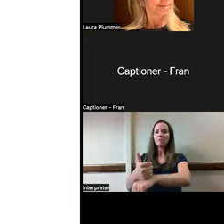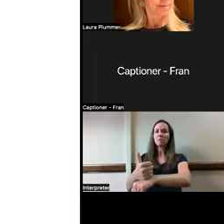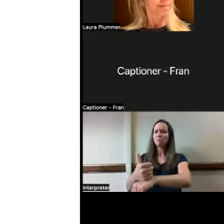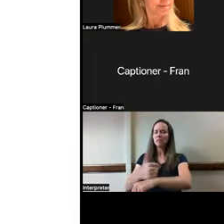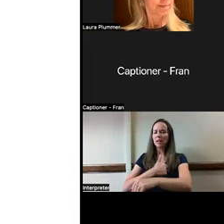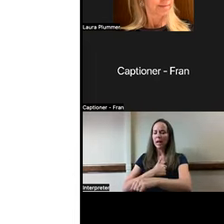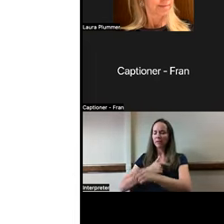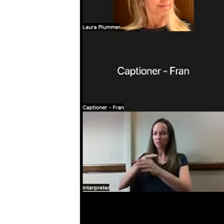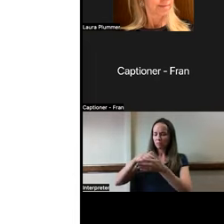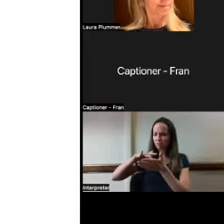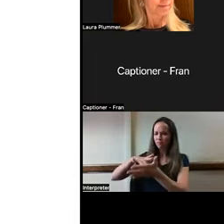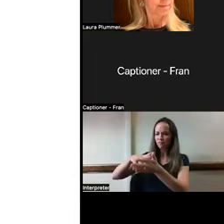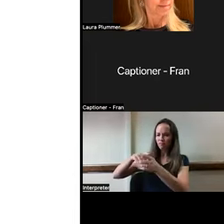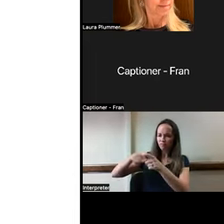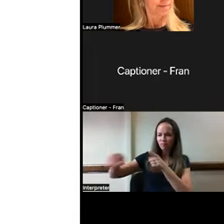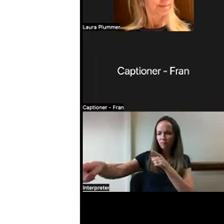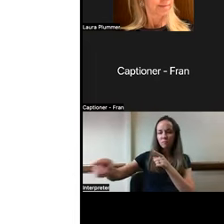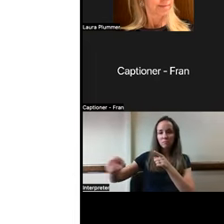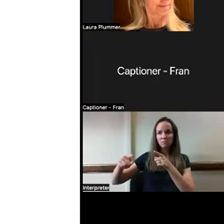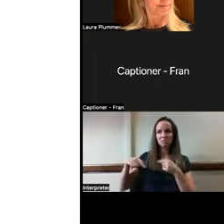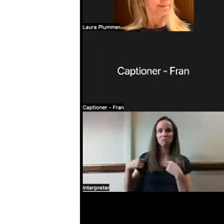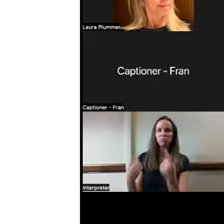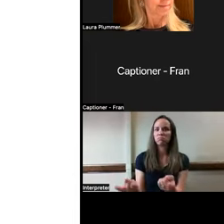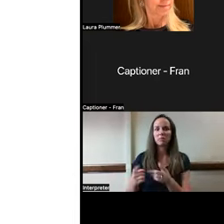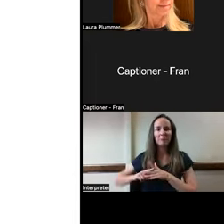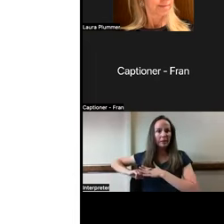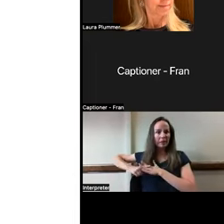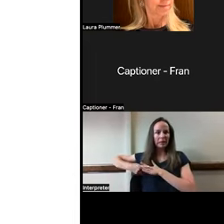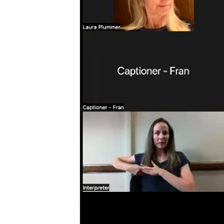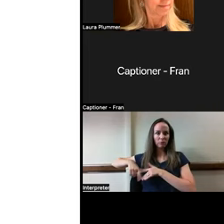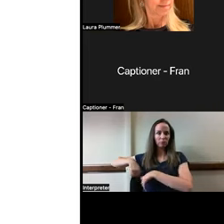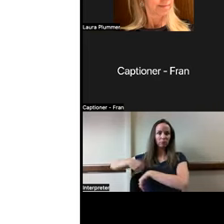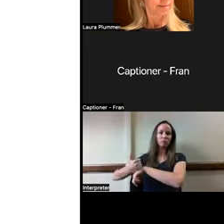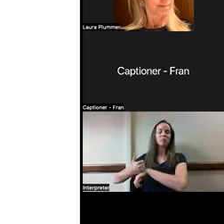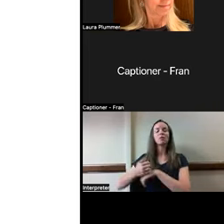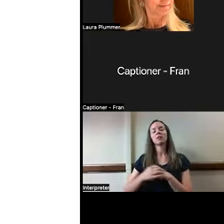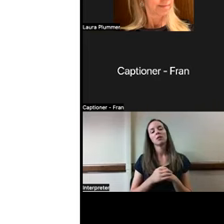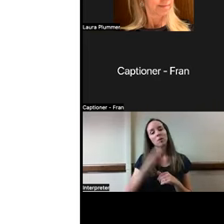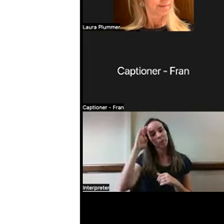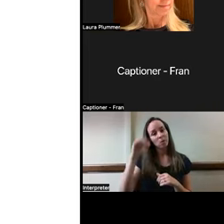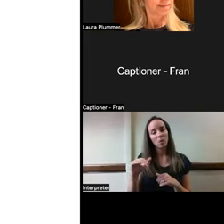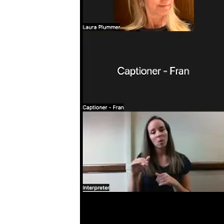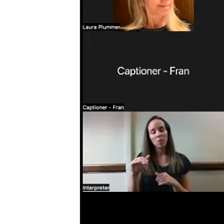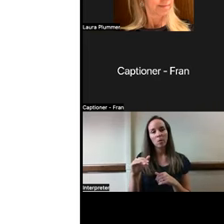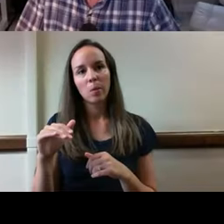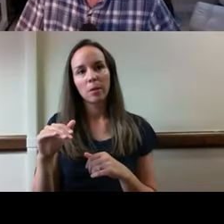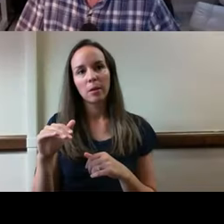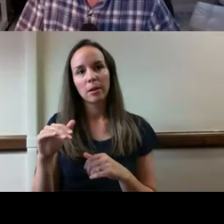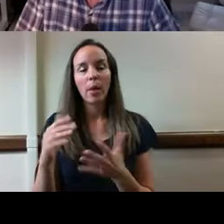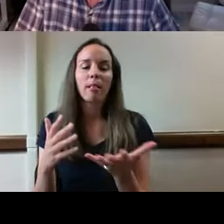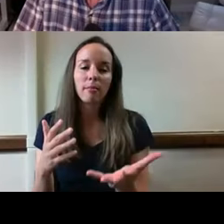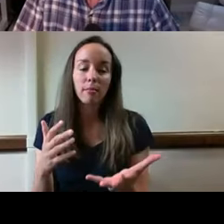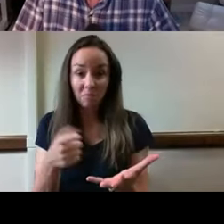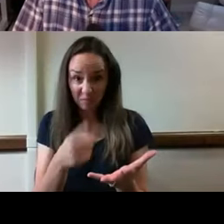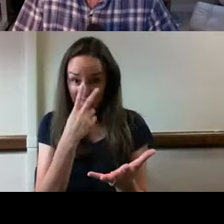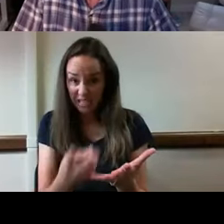working on for about as long as there have been smart homes. It's as you know, if you watched, if you have seen